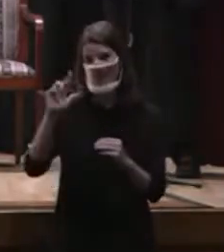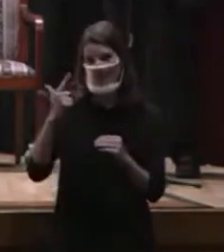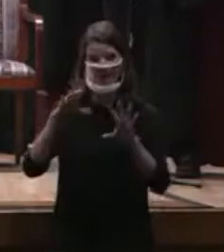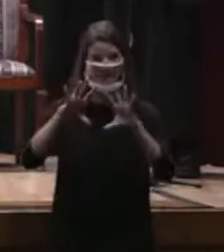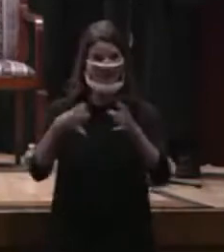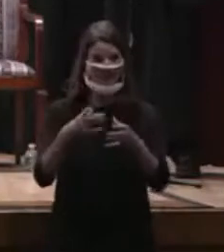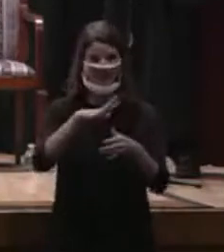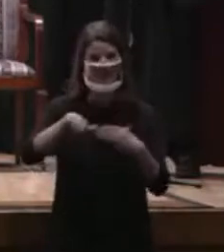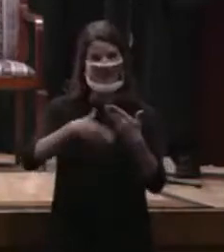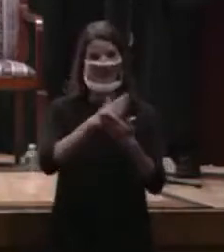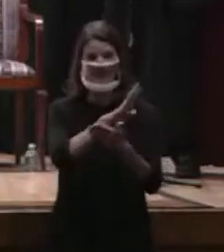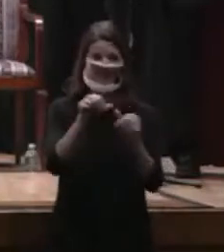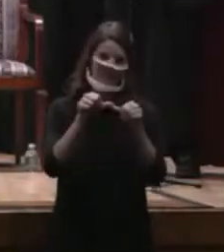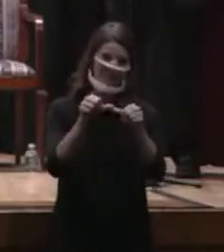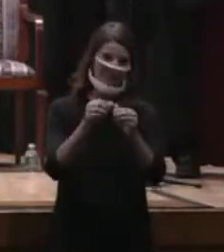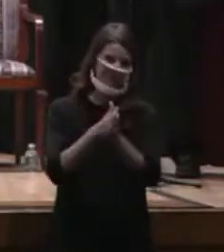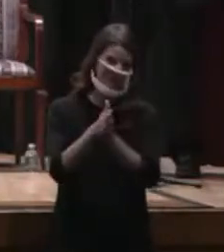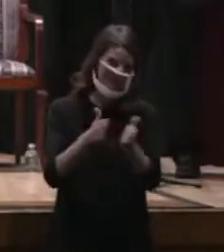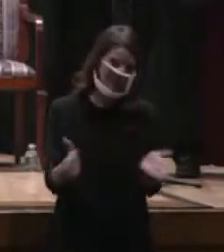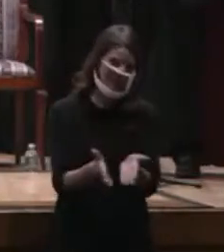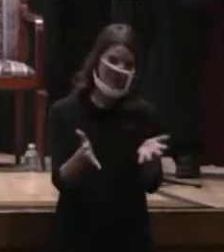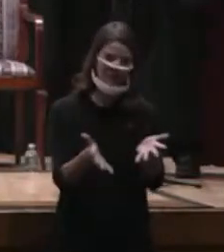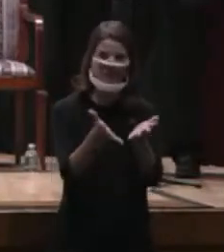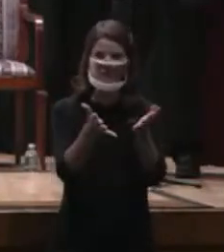cohort for their constant encouragement.